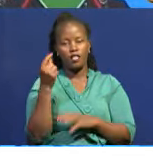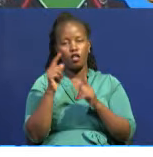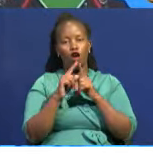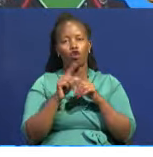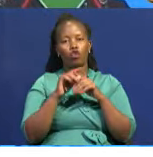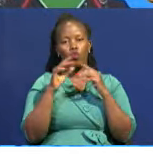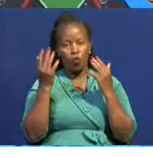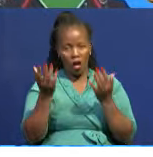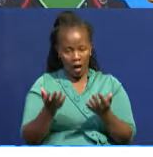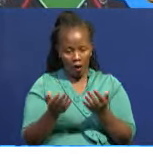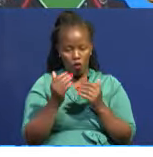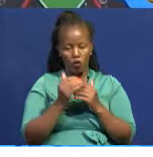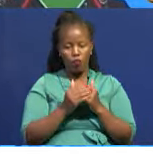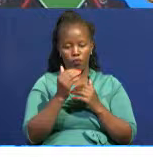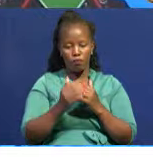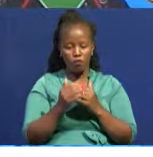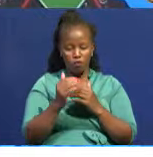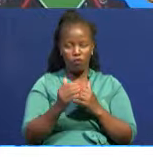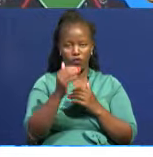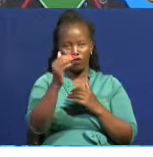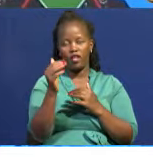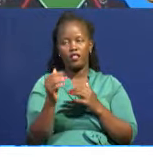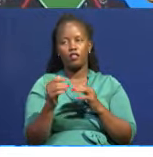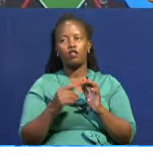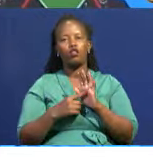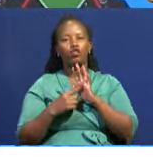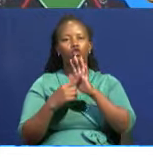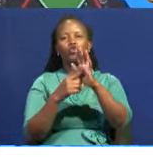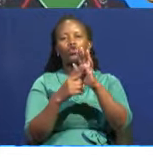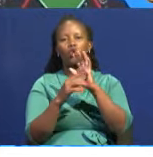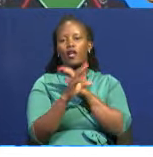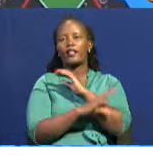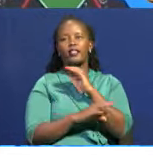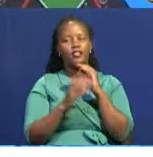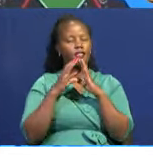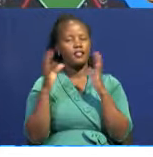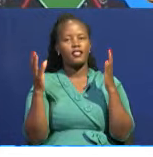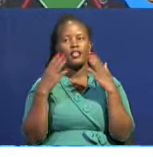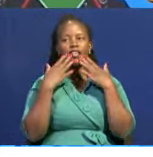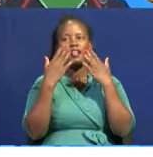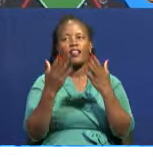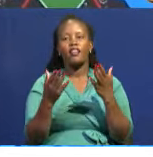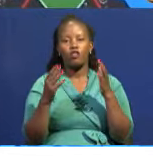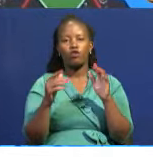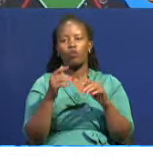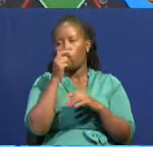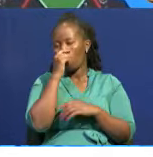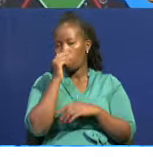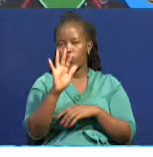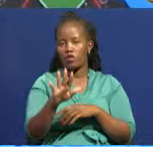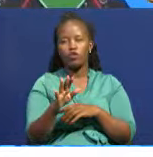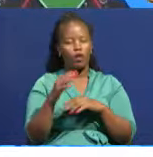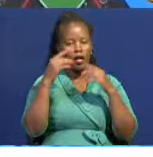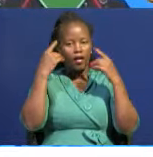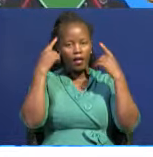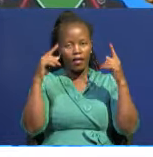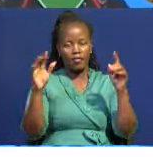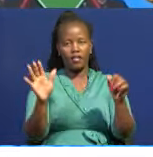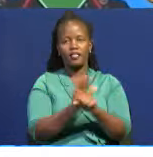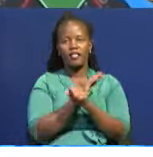forward and keep our profile where it should be. Thank you, ladies and gentlemen, and I wish you extremely